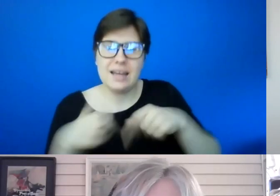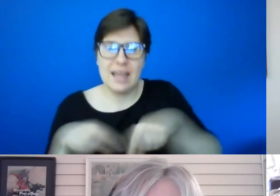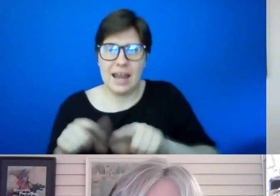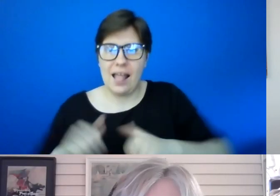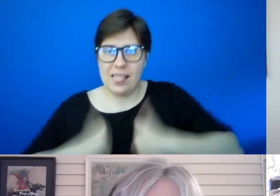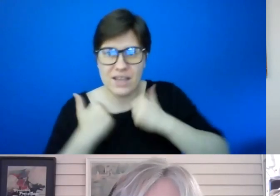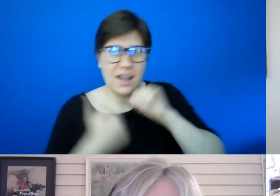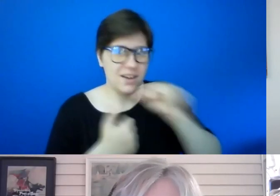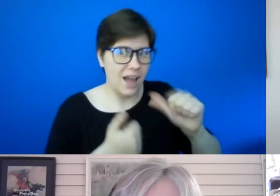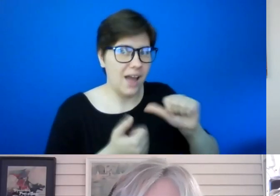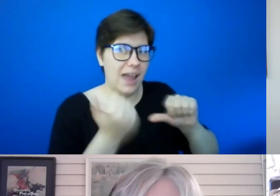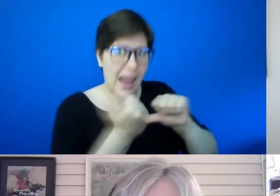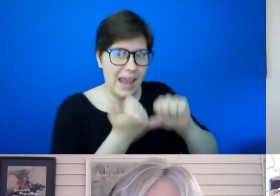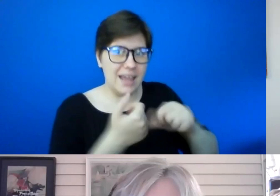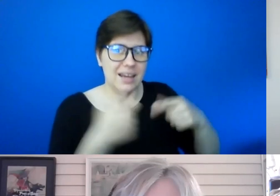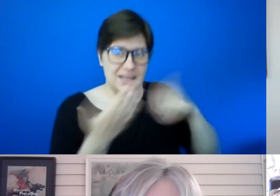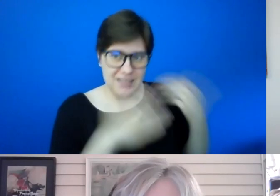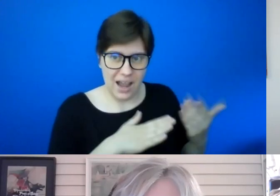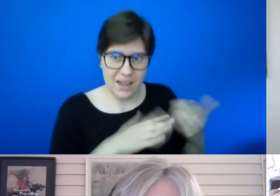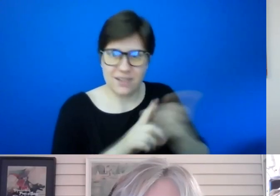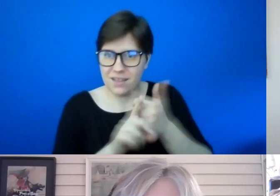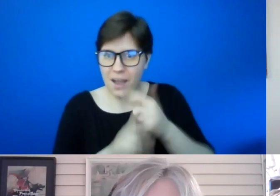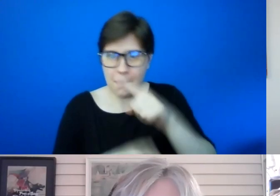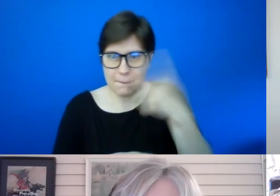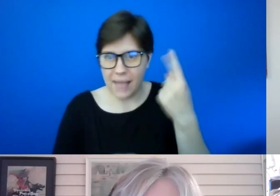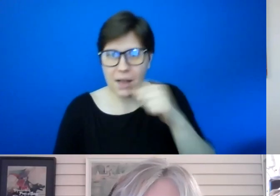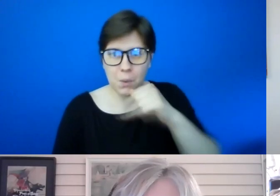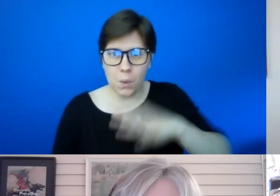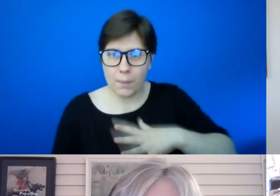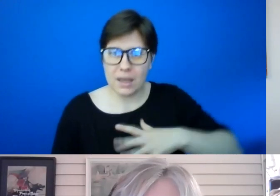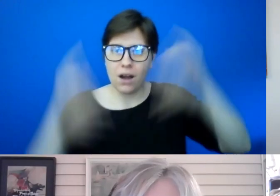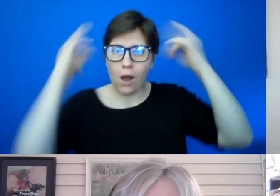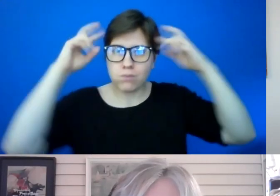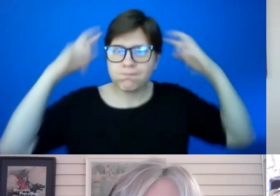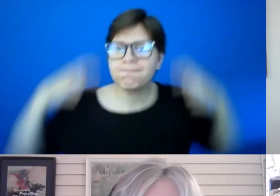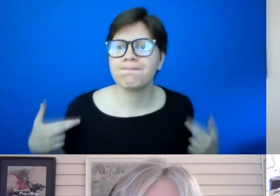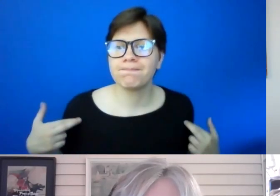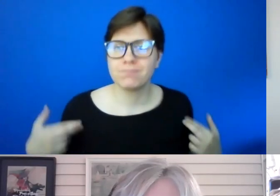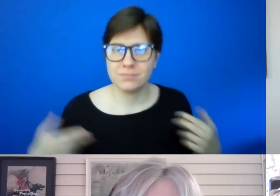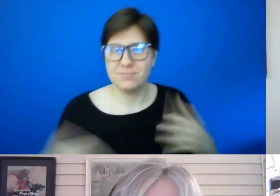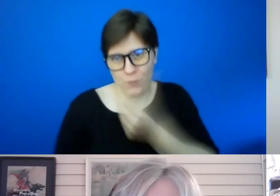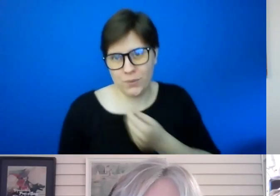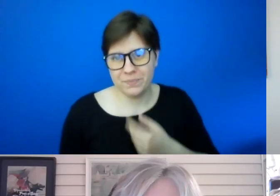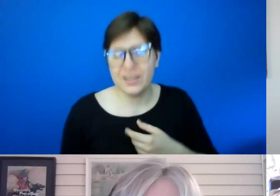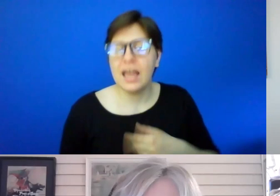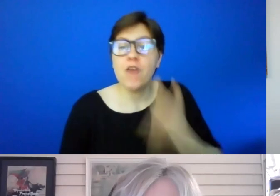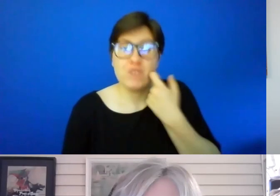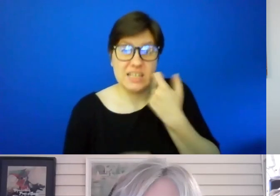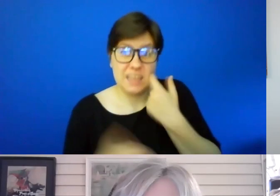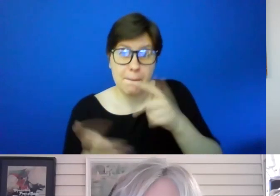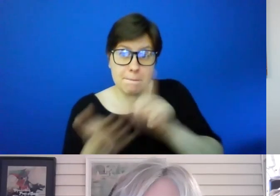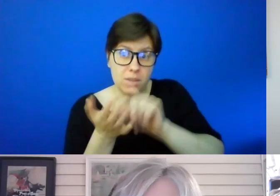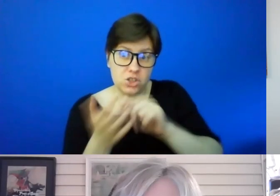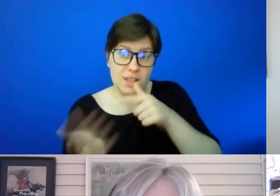in dying. She's a Black woman with long locks. And in a recently published letter to the Boston Globe, she